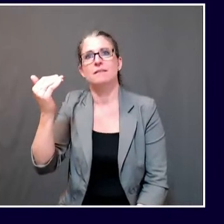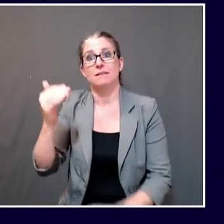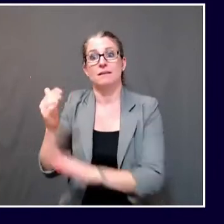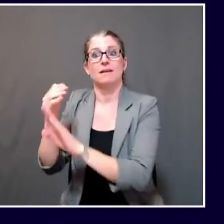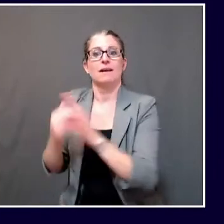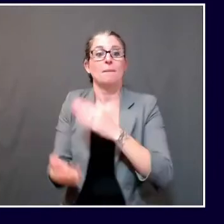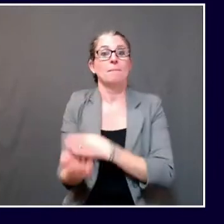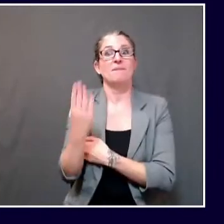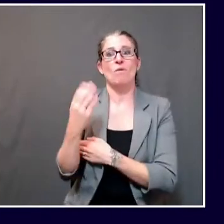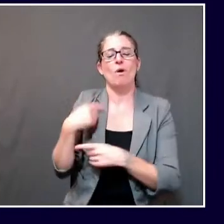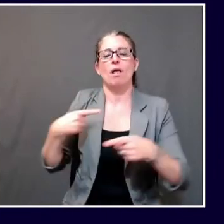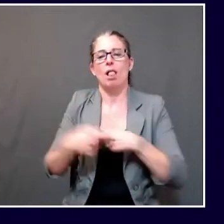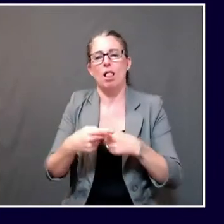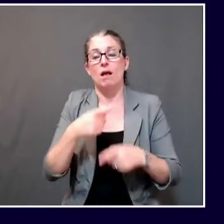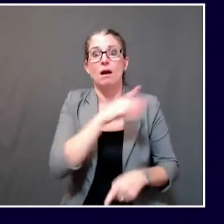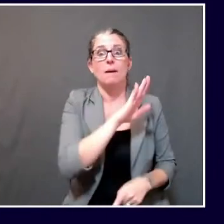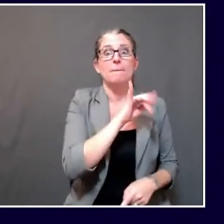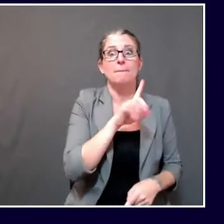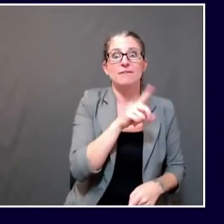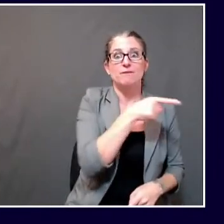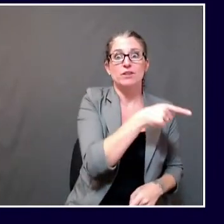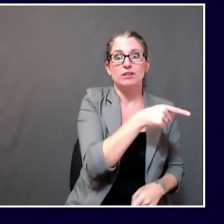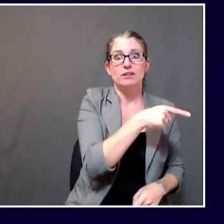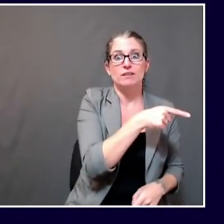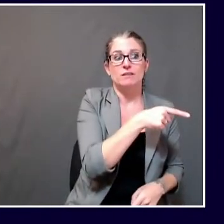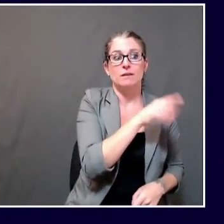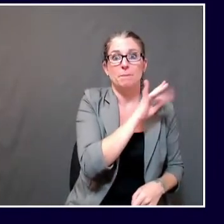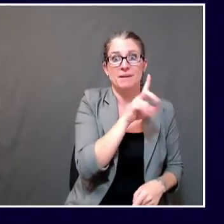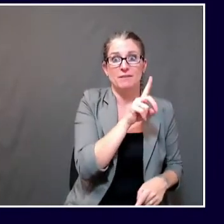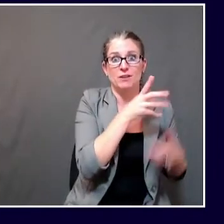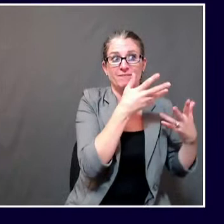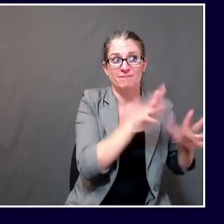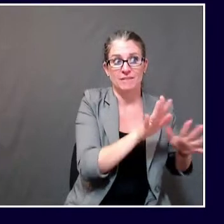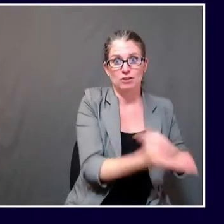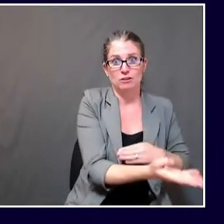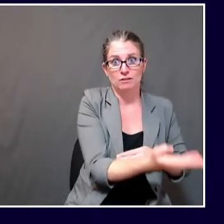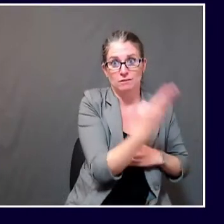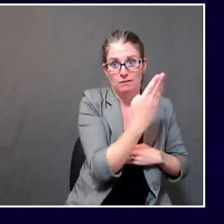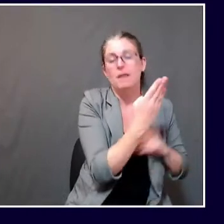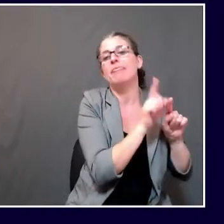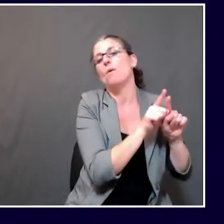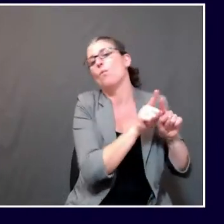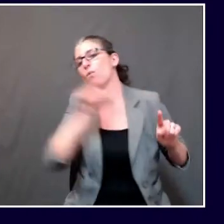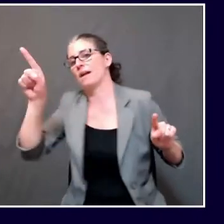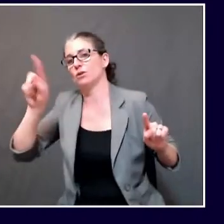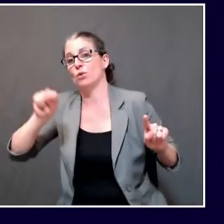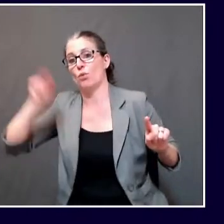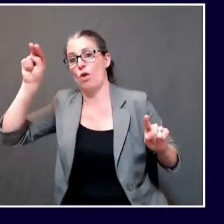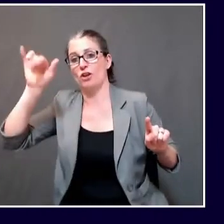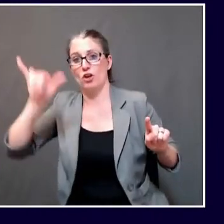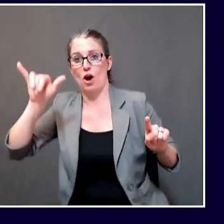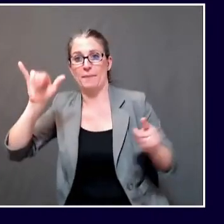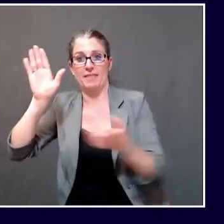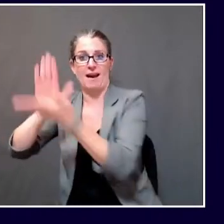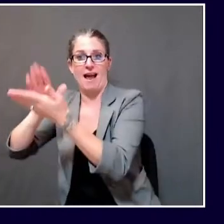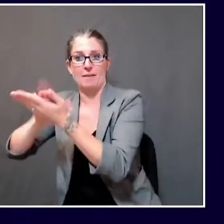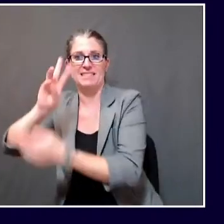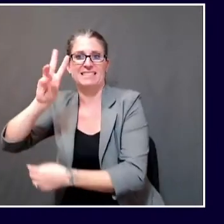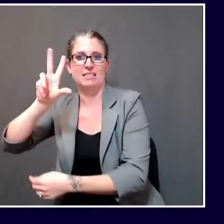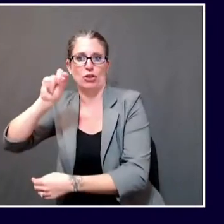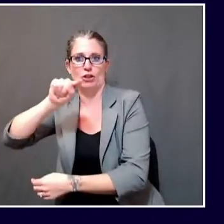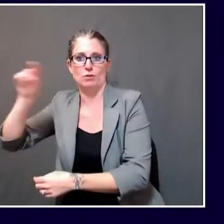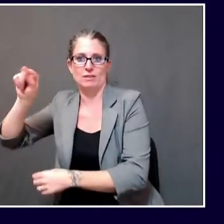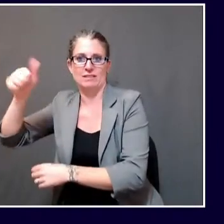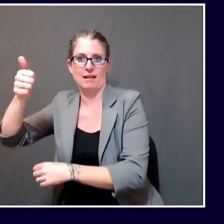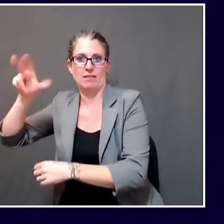I regret that error. It was 6:30 a.m. to 10:15 p.m. Joe, with respect